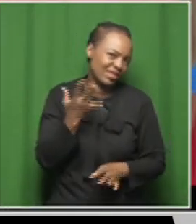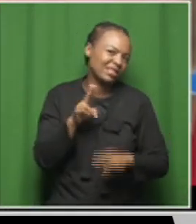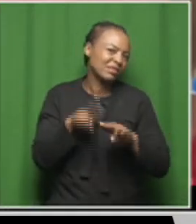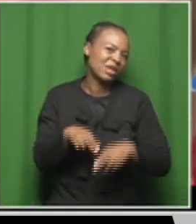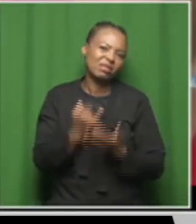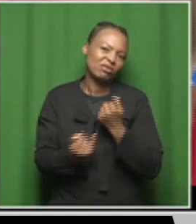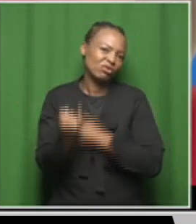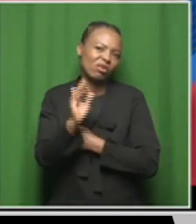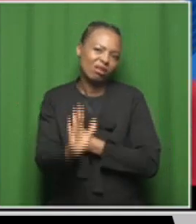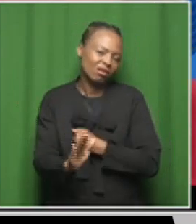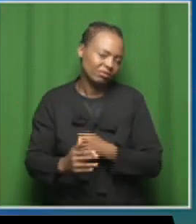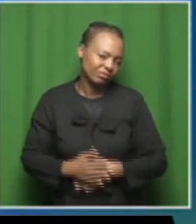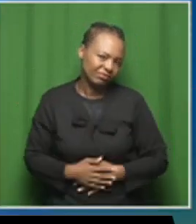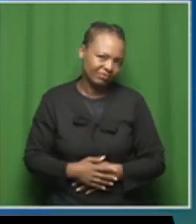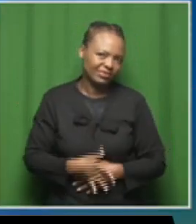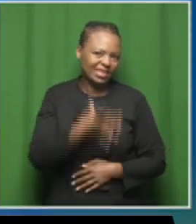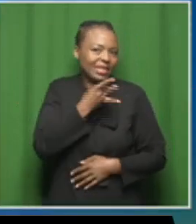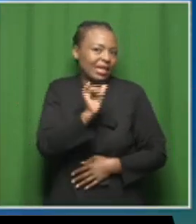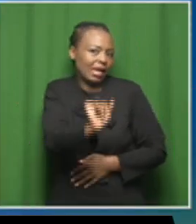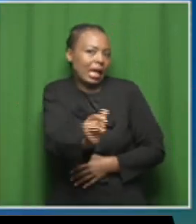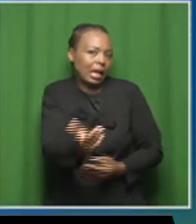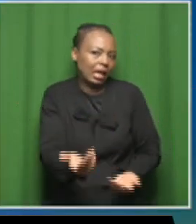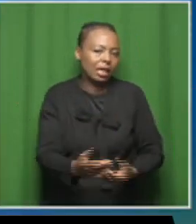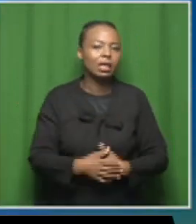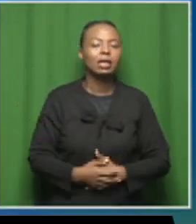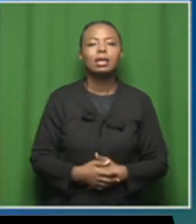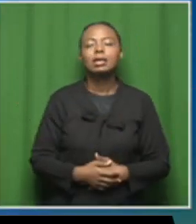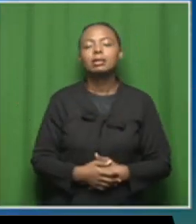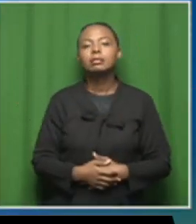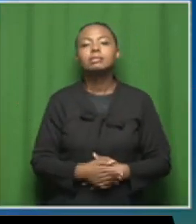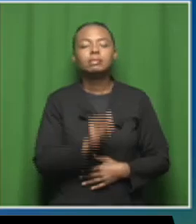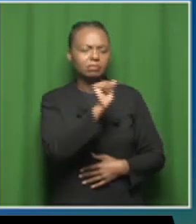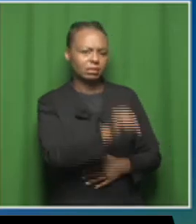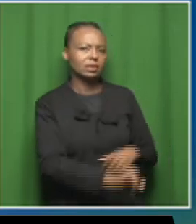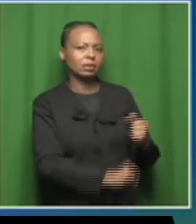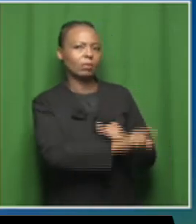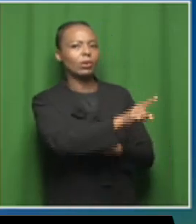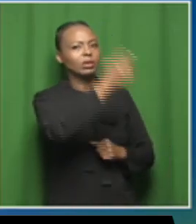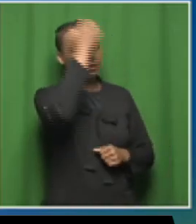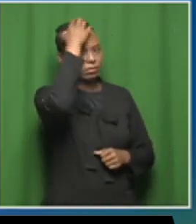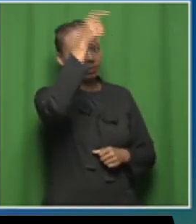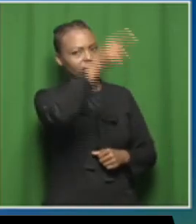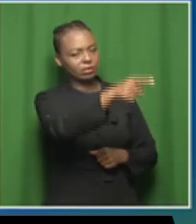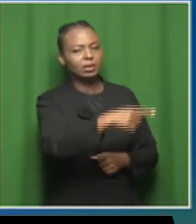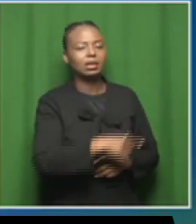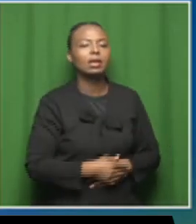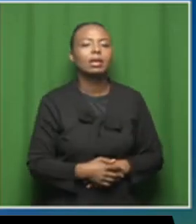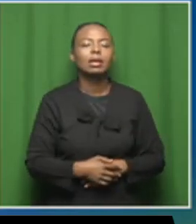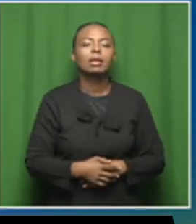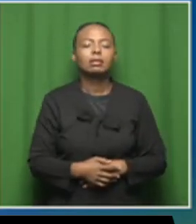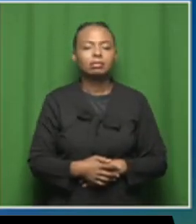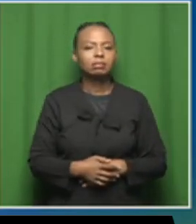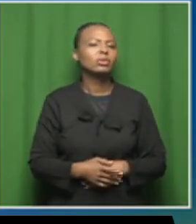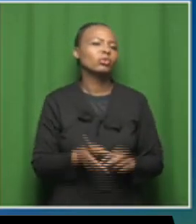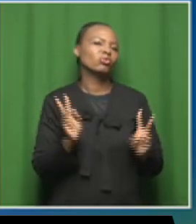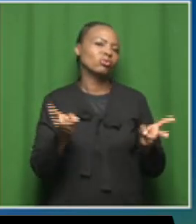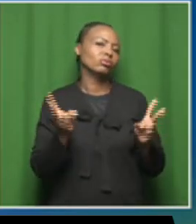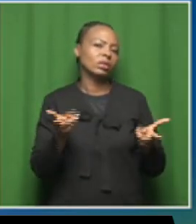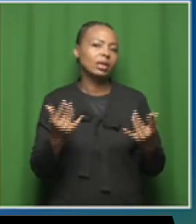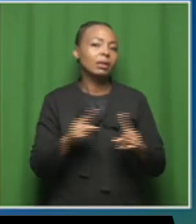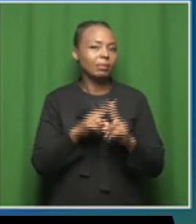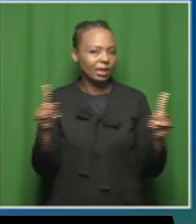would concur with Professor Oliveira. It sort of comments with the places that you can find the